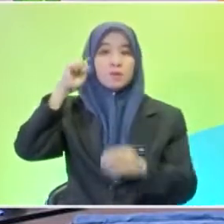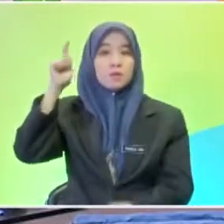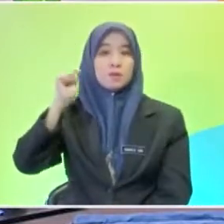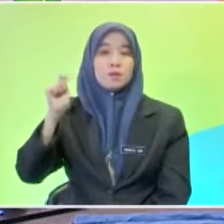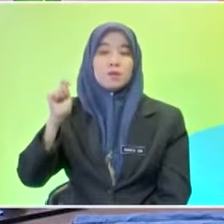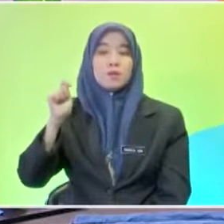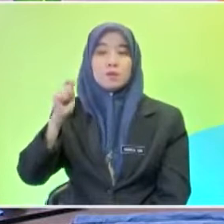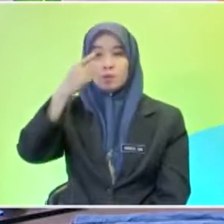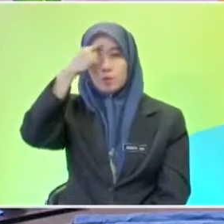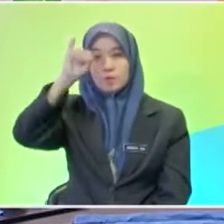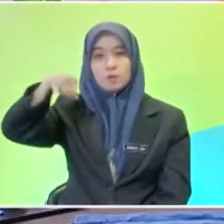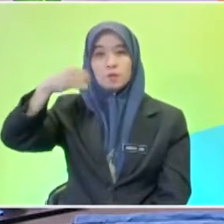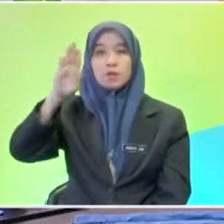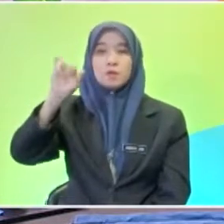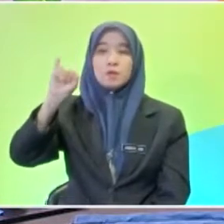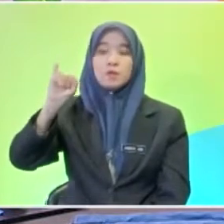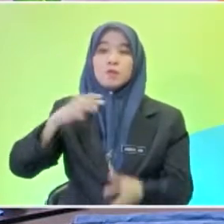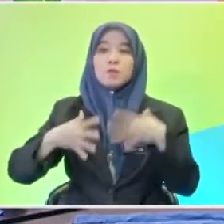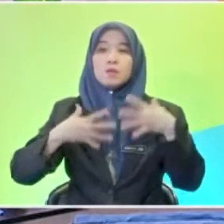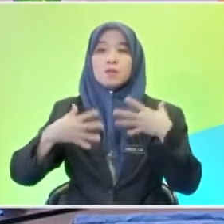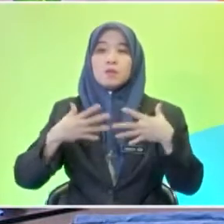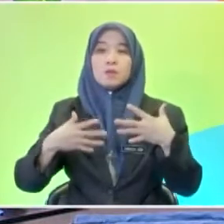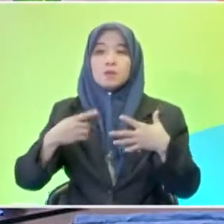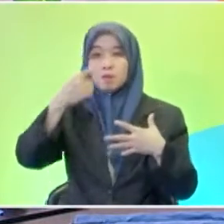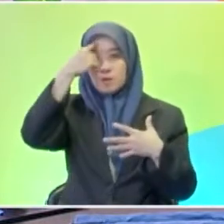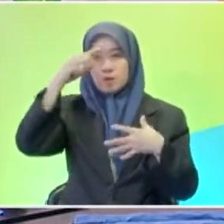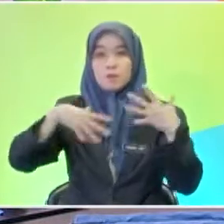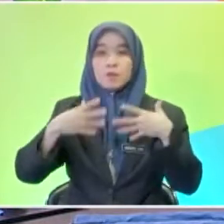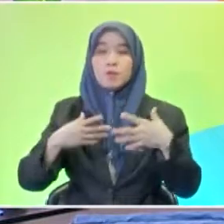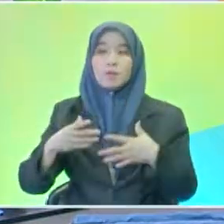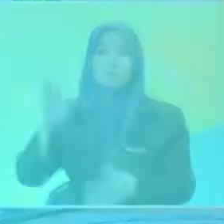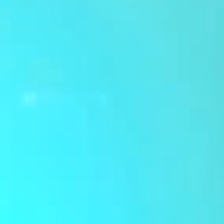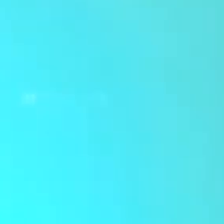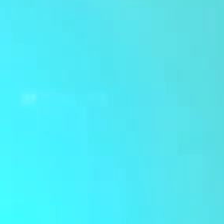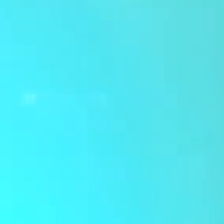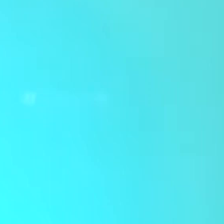our sign language interpreter for this episode. Hi teacher!